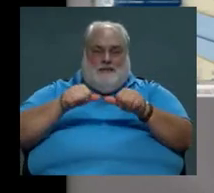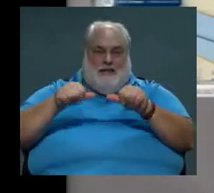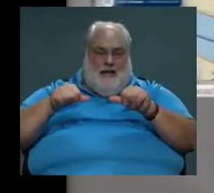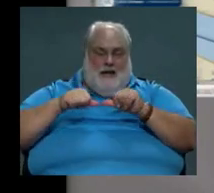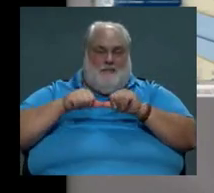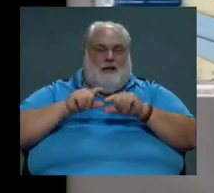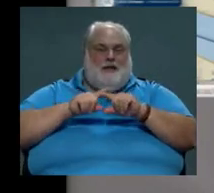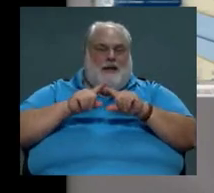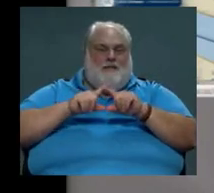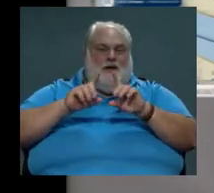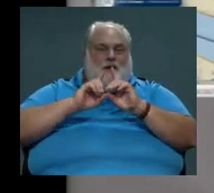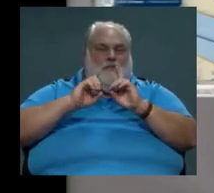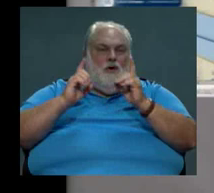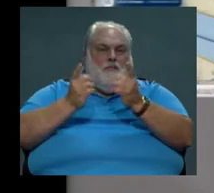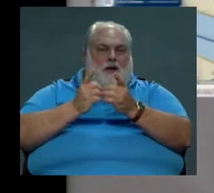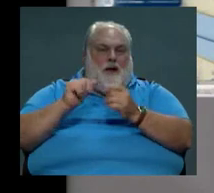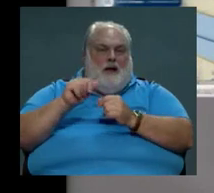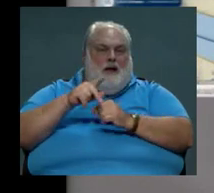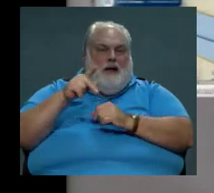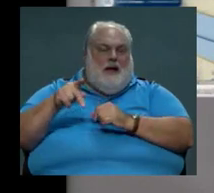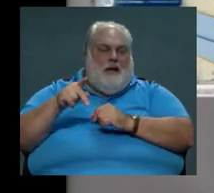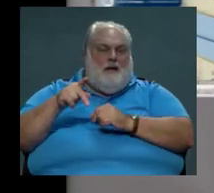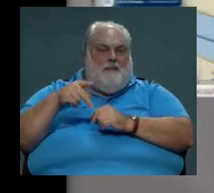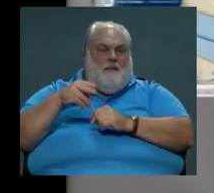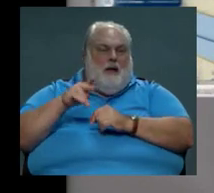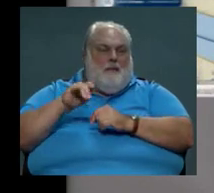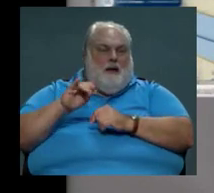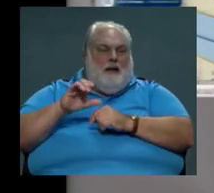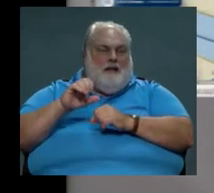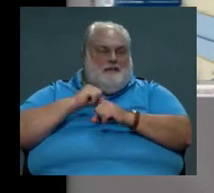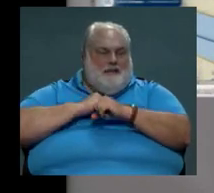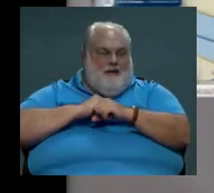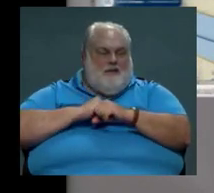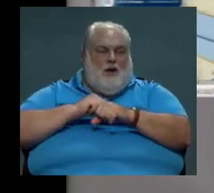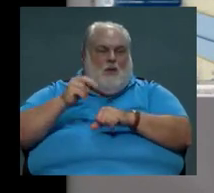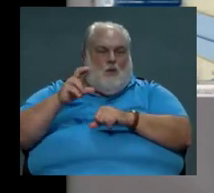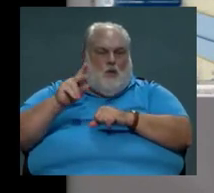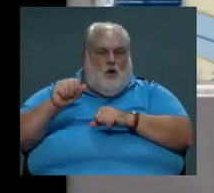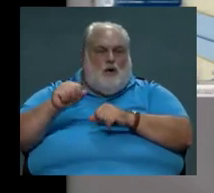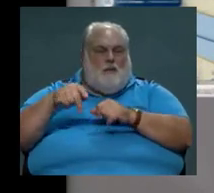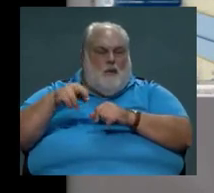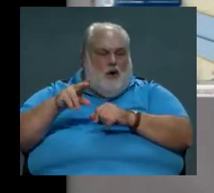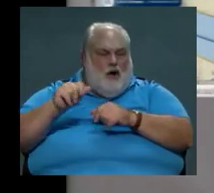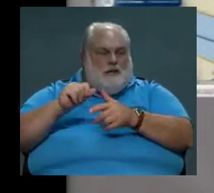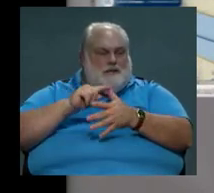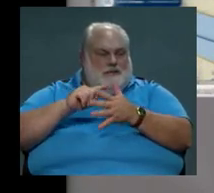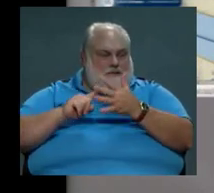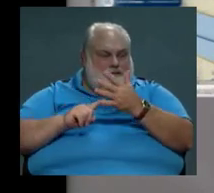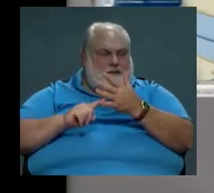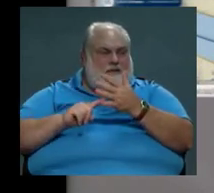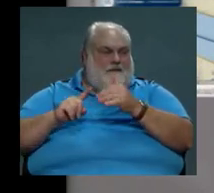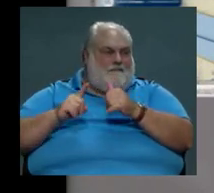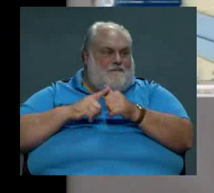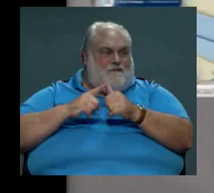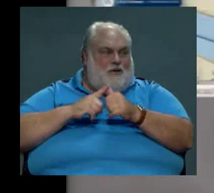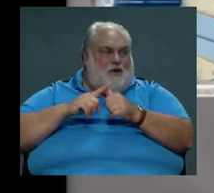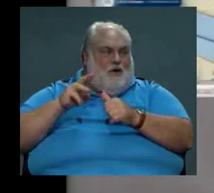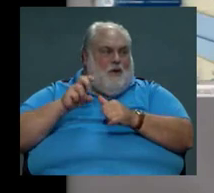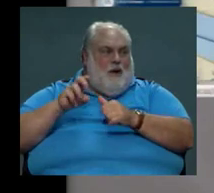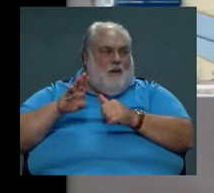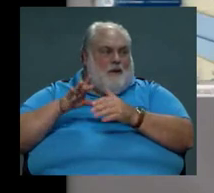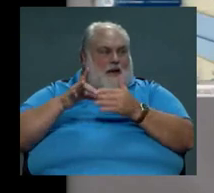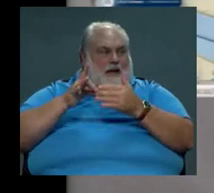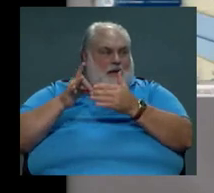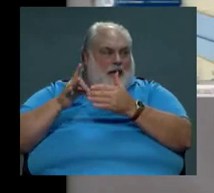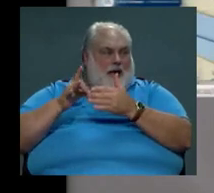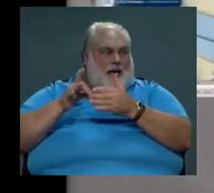apps for different departments, public safety, public works, parks, housing, etc. on the very first thing you see, web application guide, is